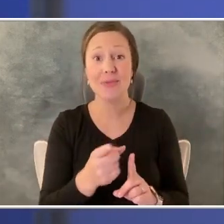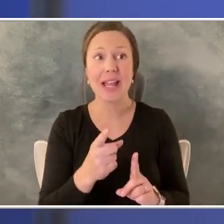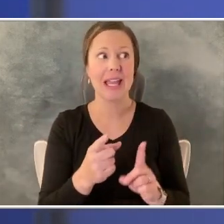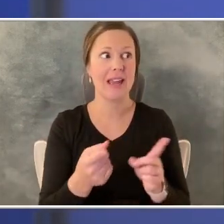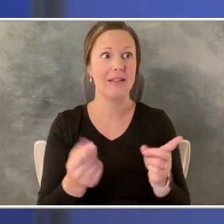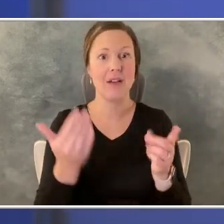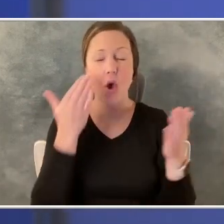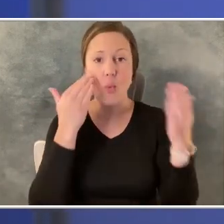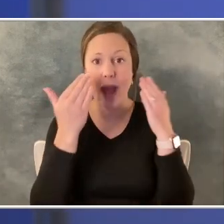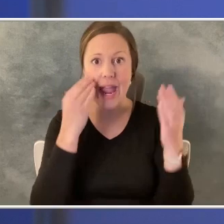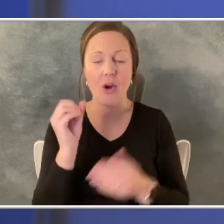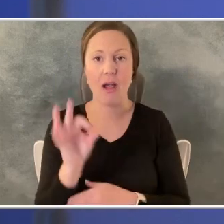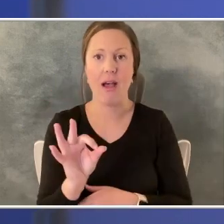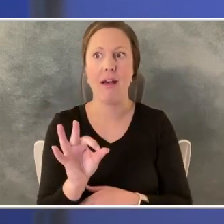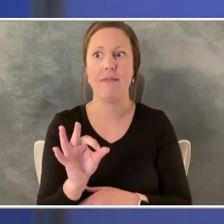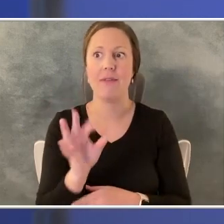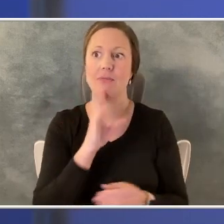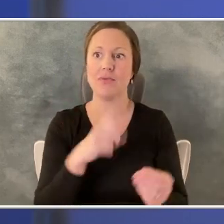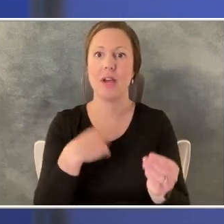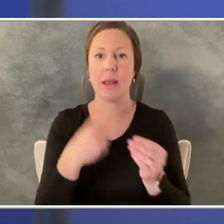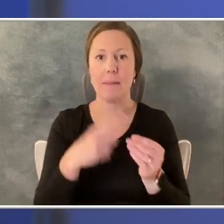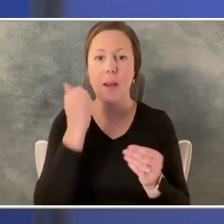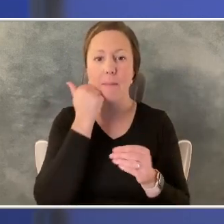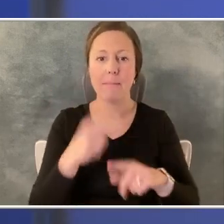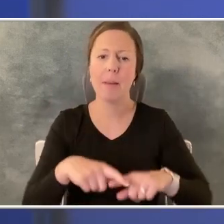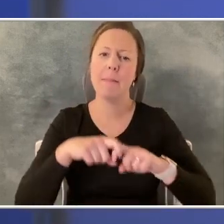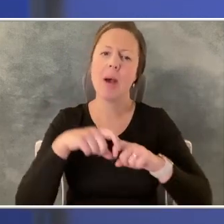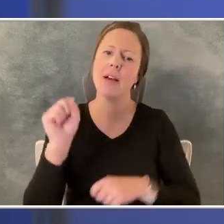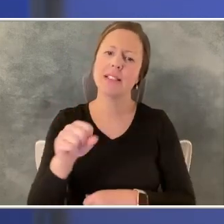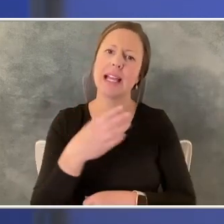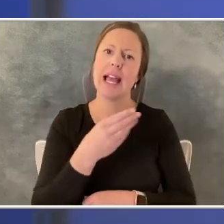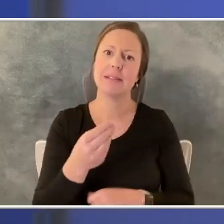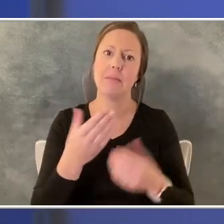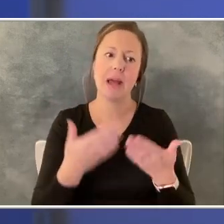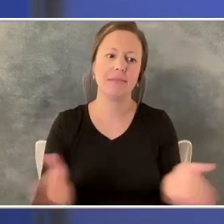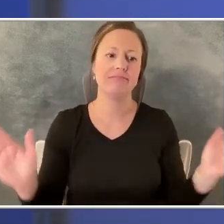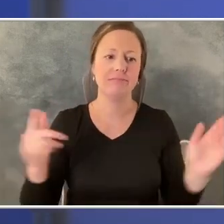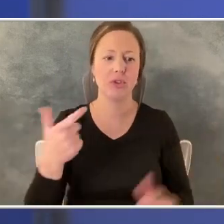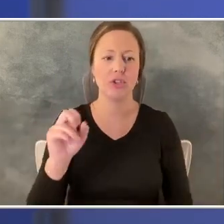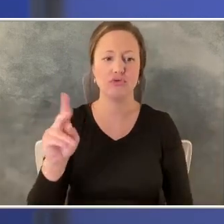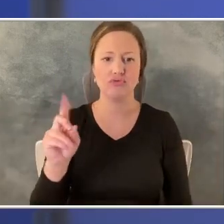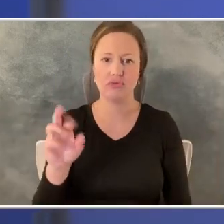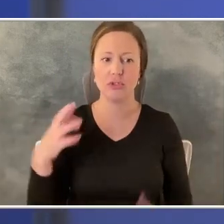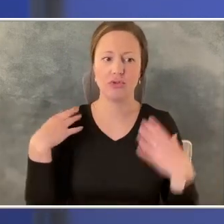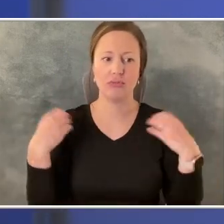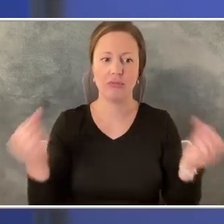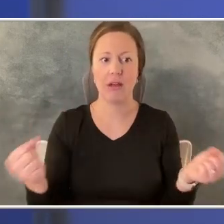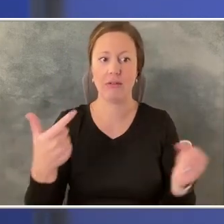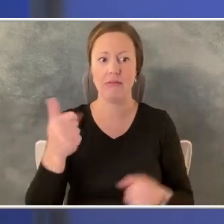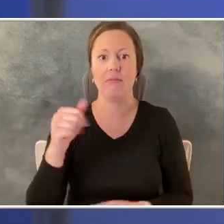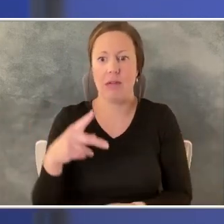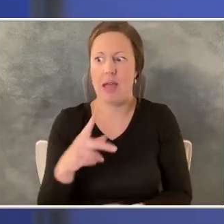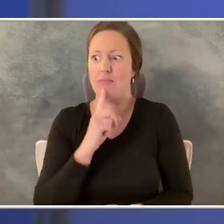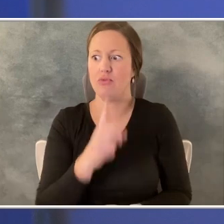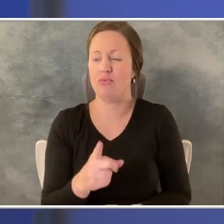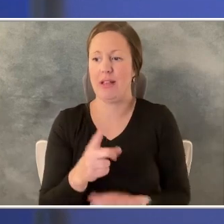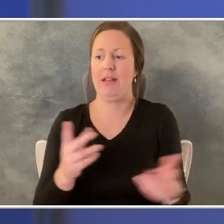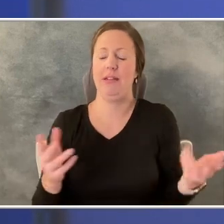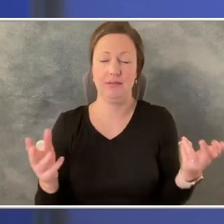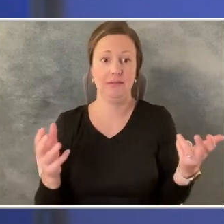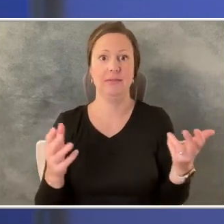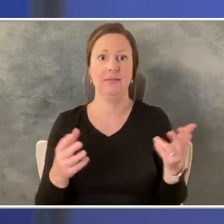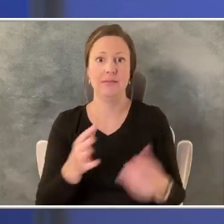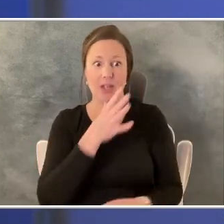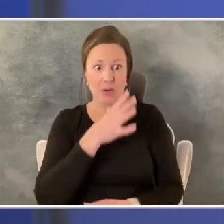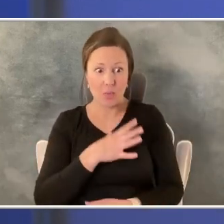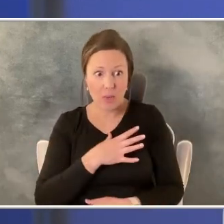only just talking about menopause and hot flashes, but the gender health gap. I mean, this is a bigger conversation than just hot flashes. This is women are